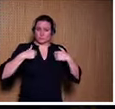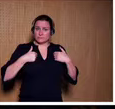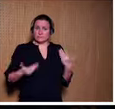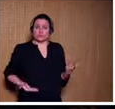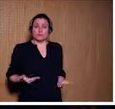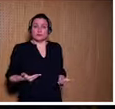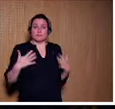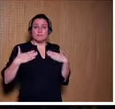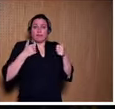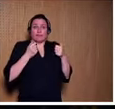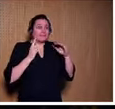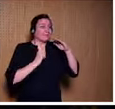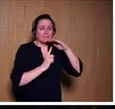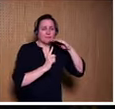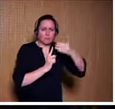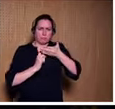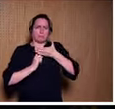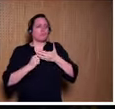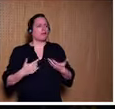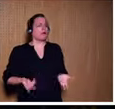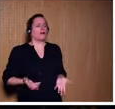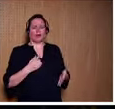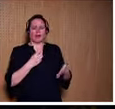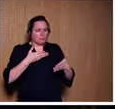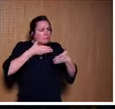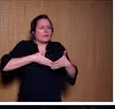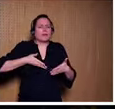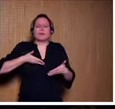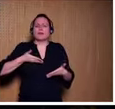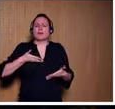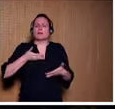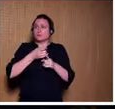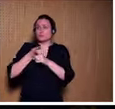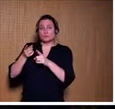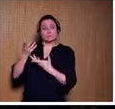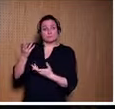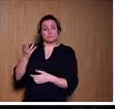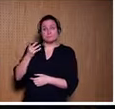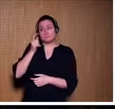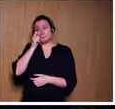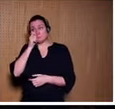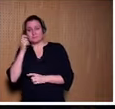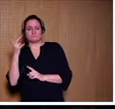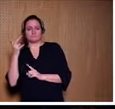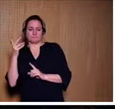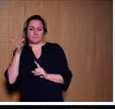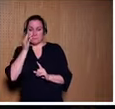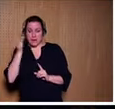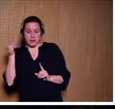services, and it's as well harmful because it makes a connection between male perpetrators of violence and trans women. It's